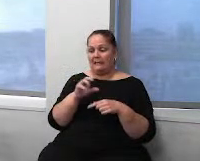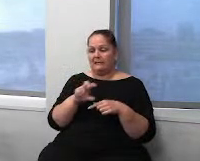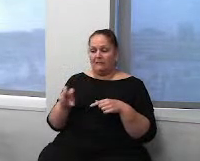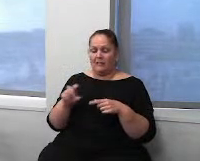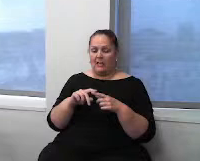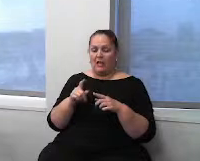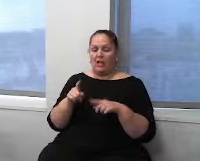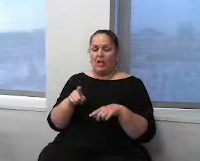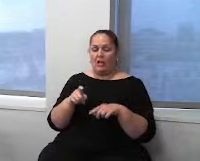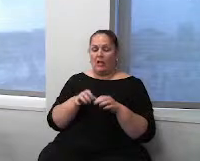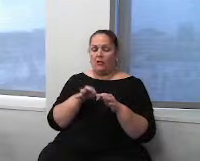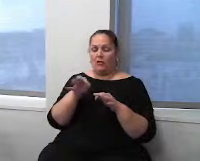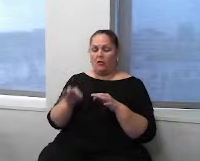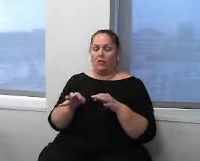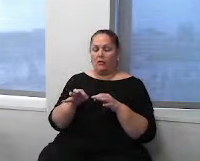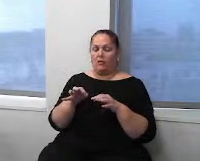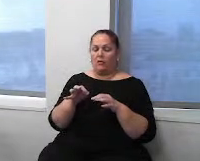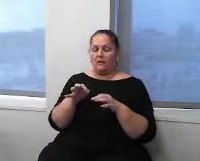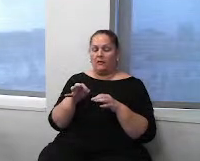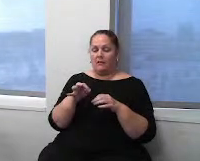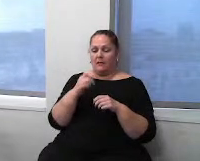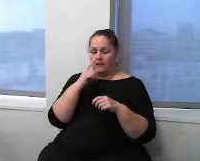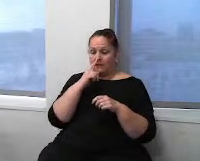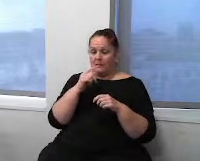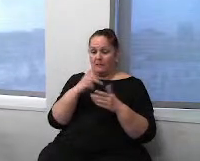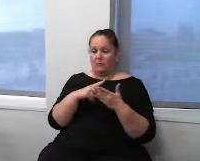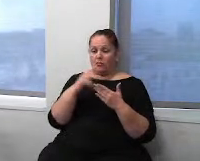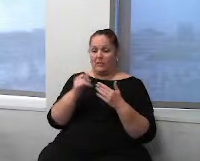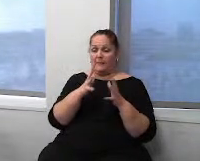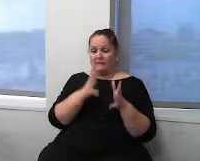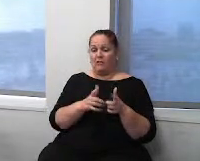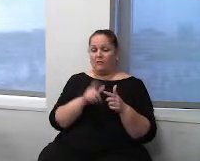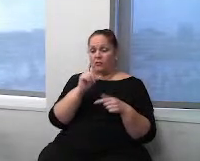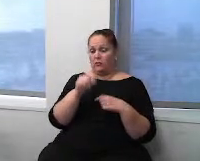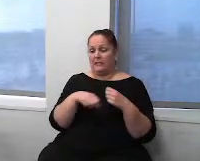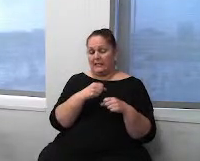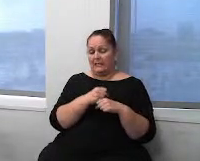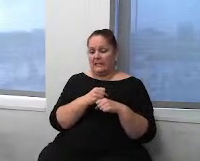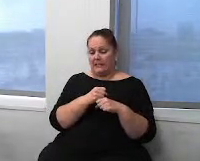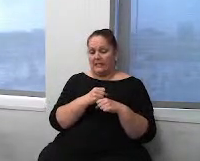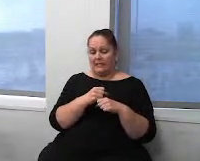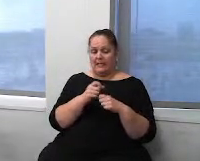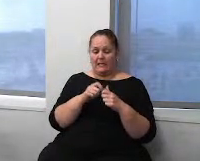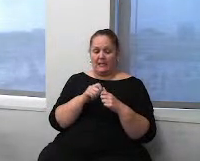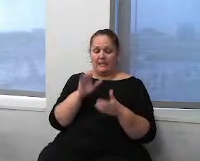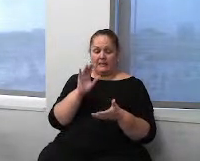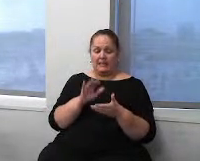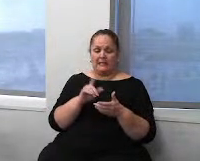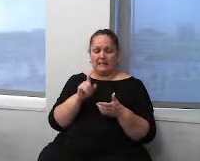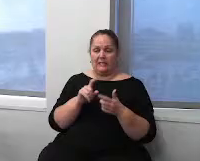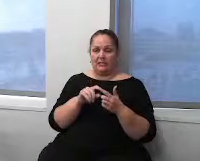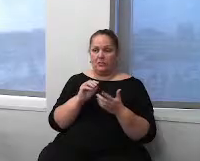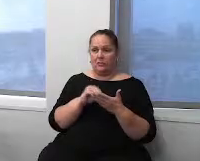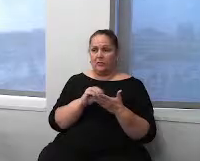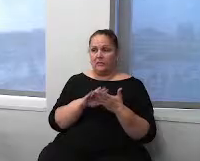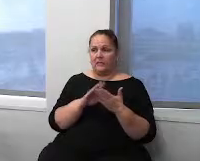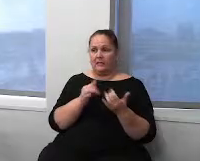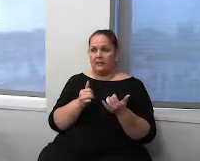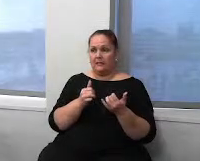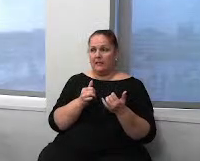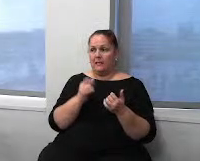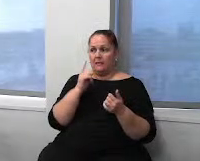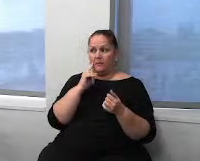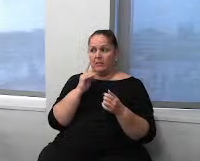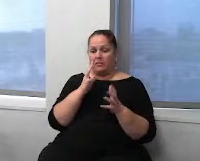and deferral, how long the project has already been abandoned. If it's been abandoned for 20 years, then presumably there is less of a need to include it in this